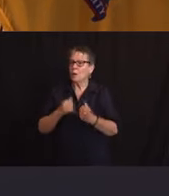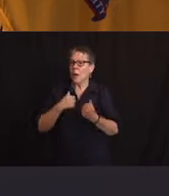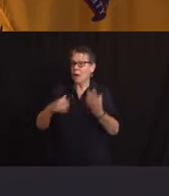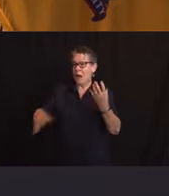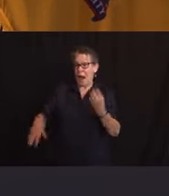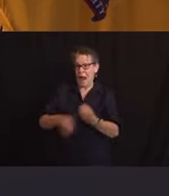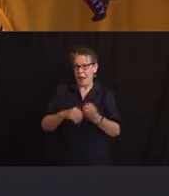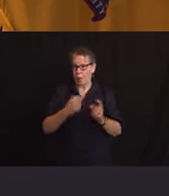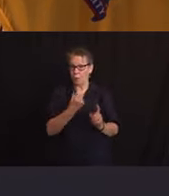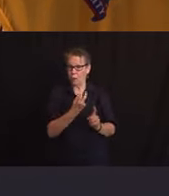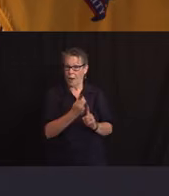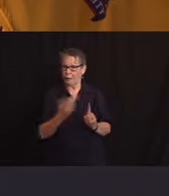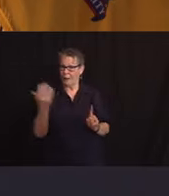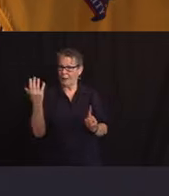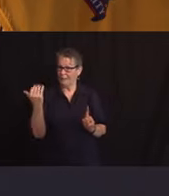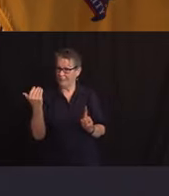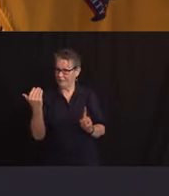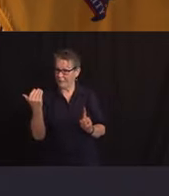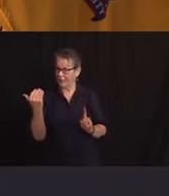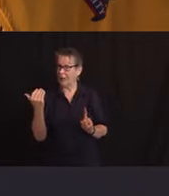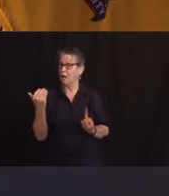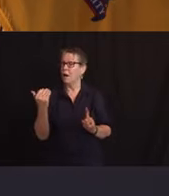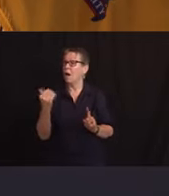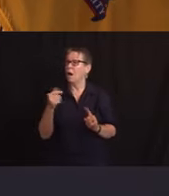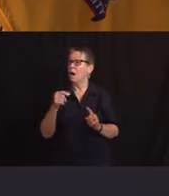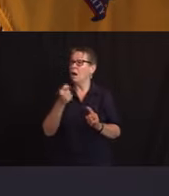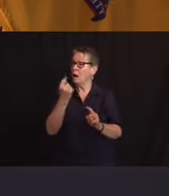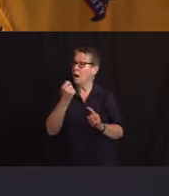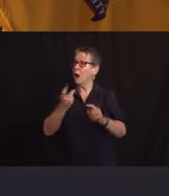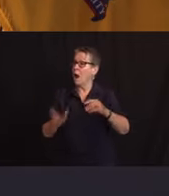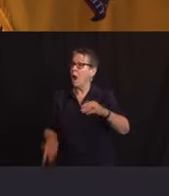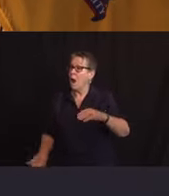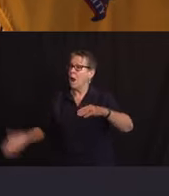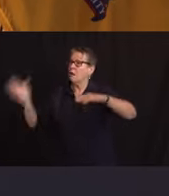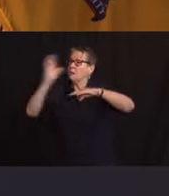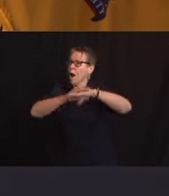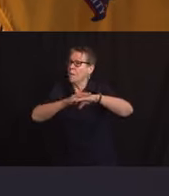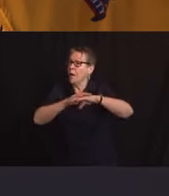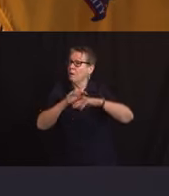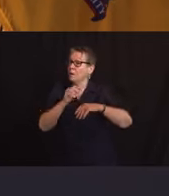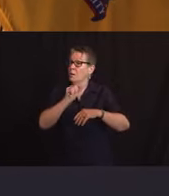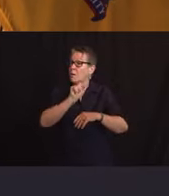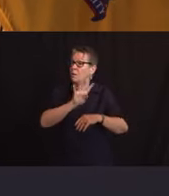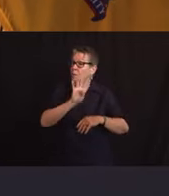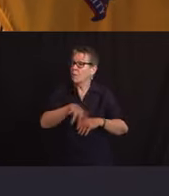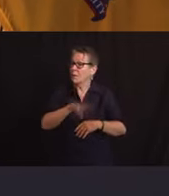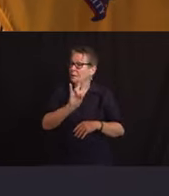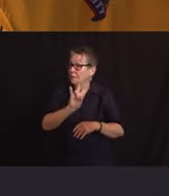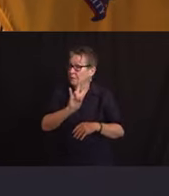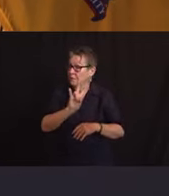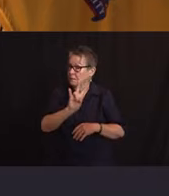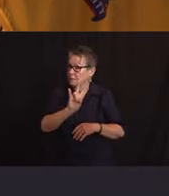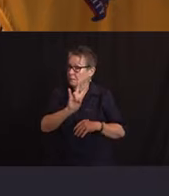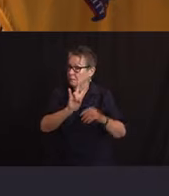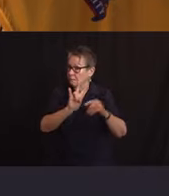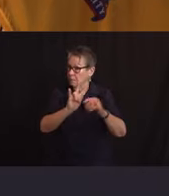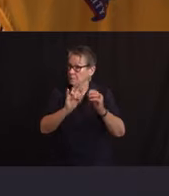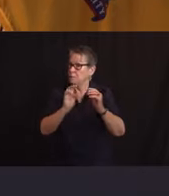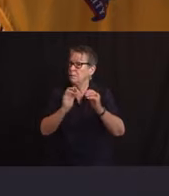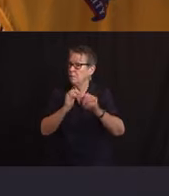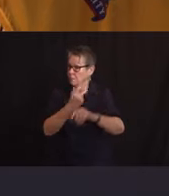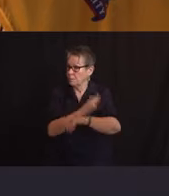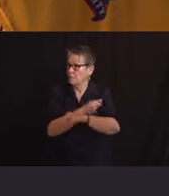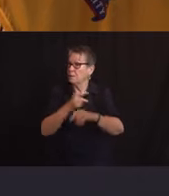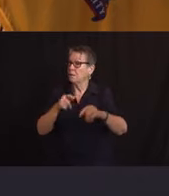category to that. So the 4.7 million is 16 and up. We would then have